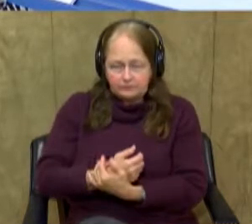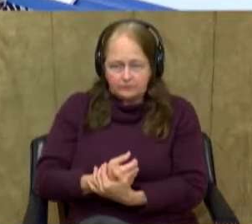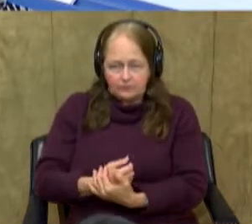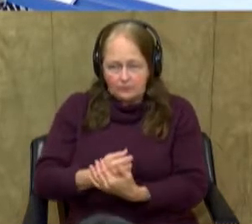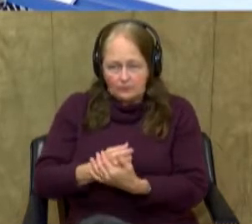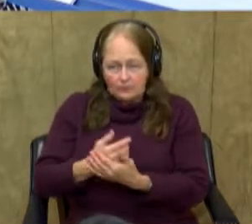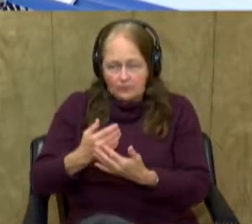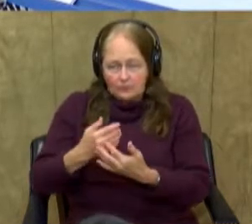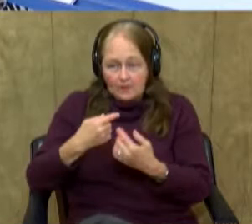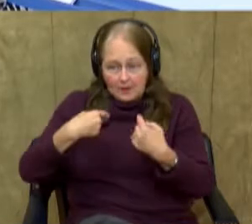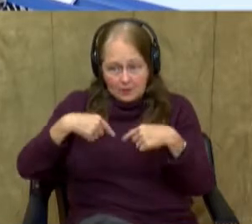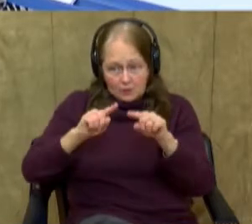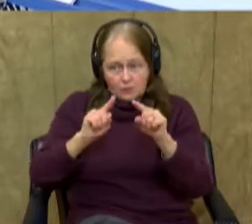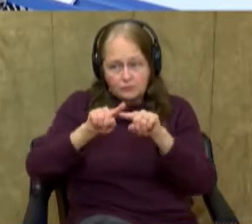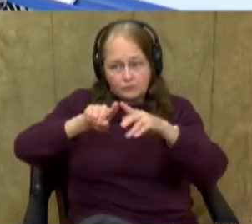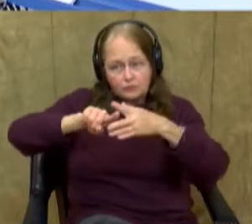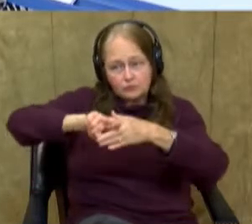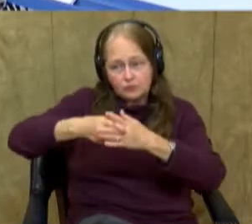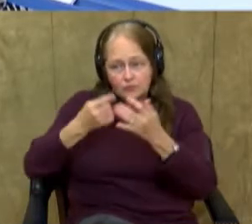Here we go.